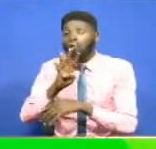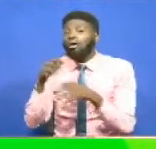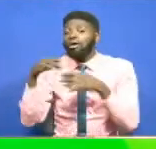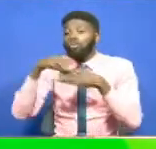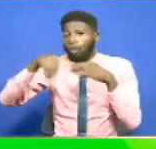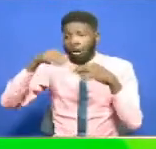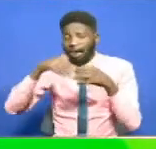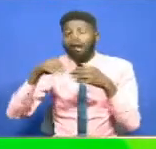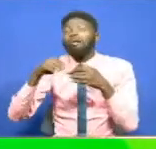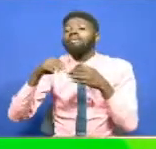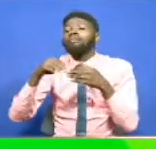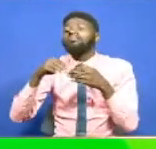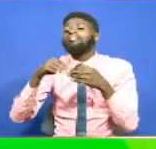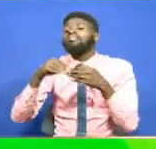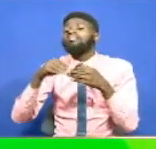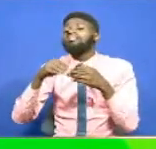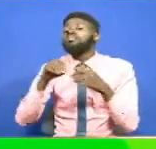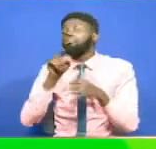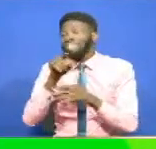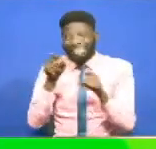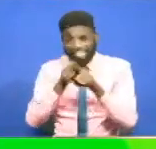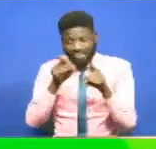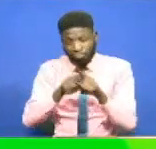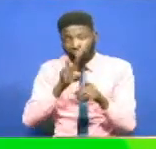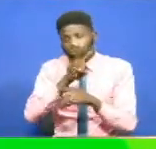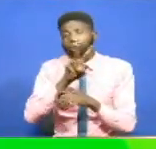$2.34 billion loan and equivalent of 225.9